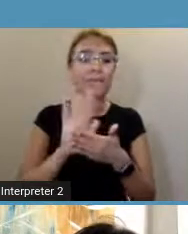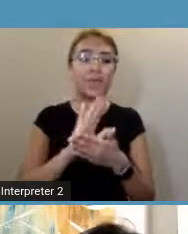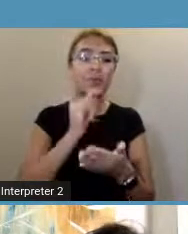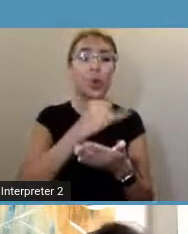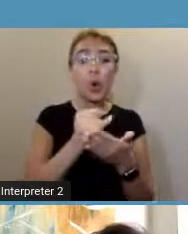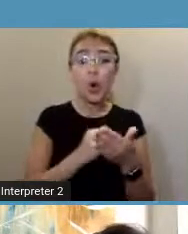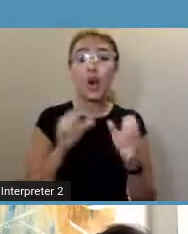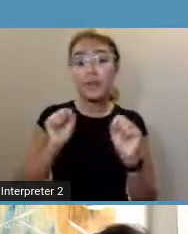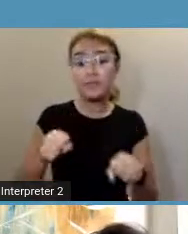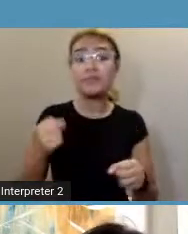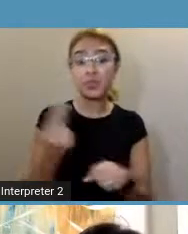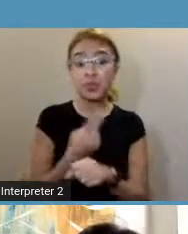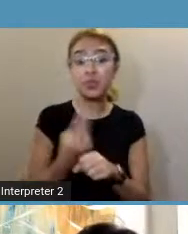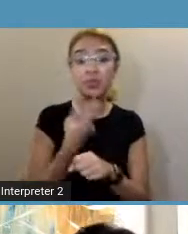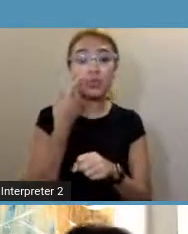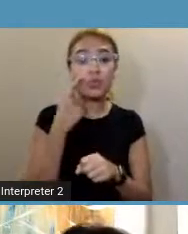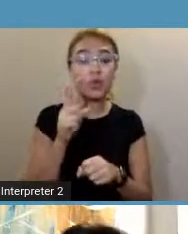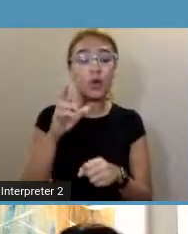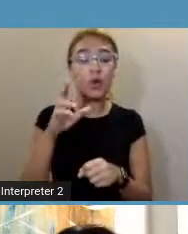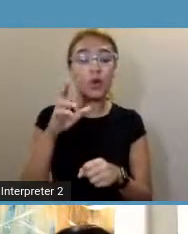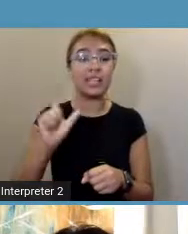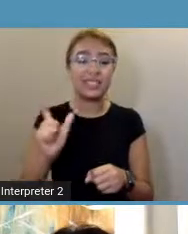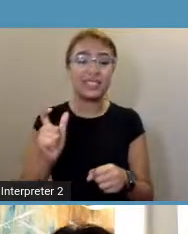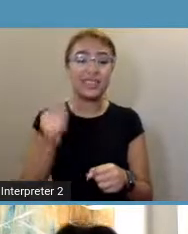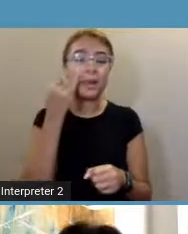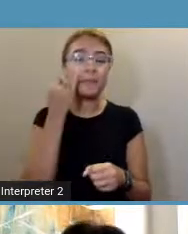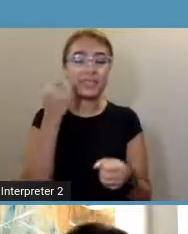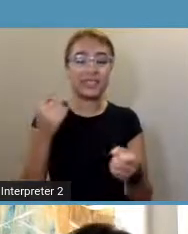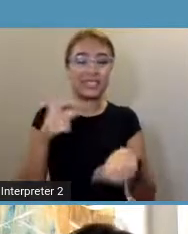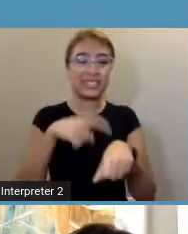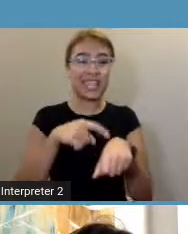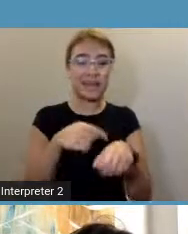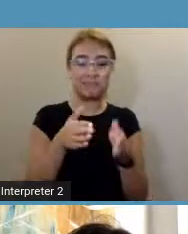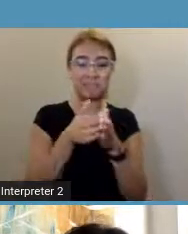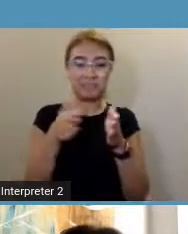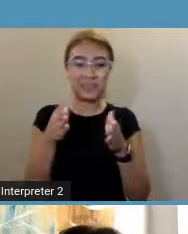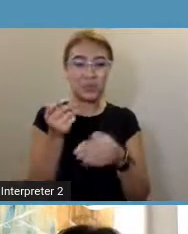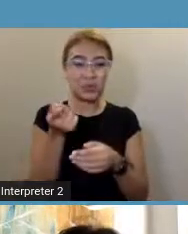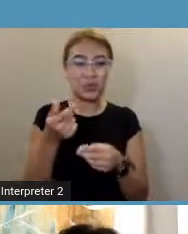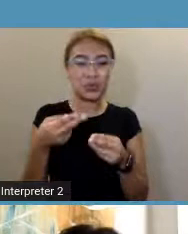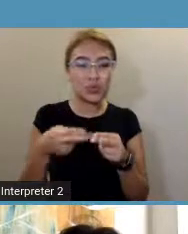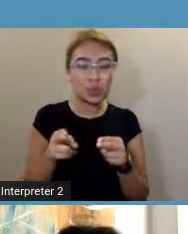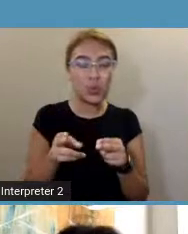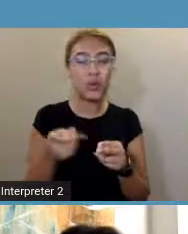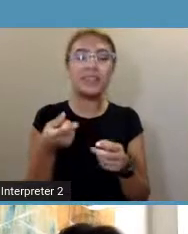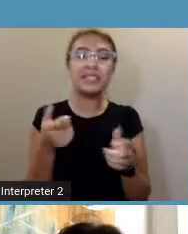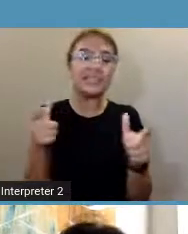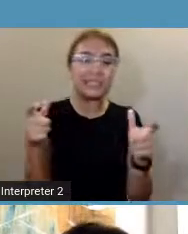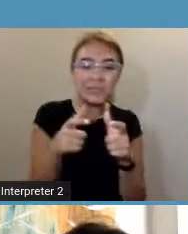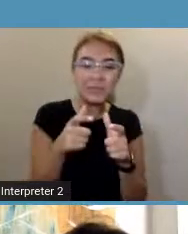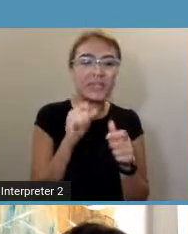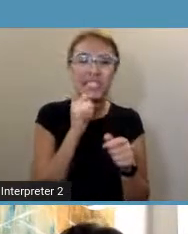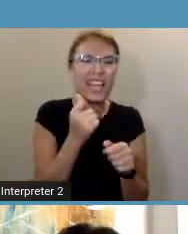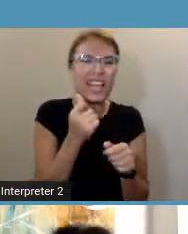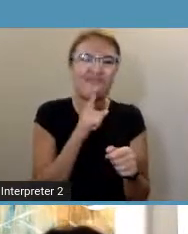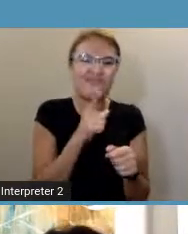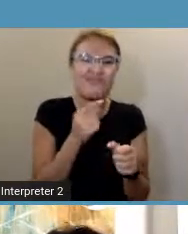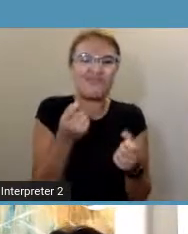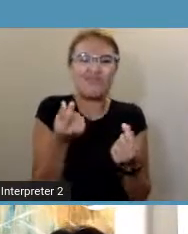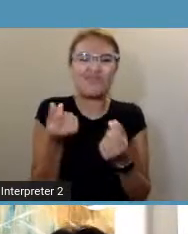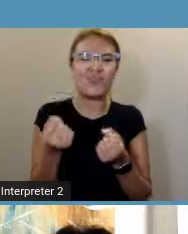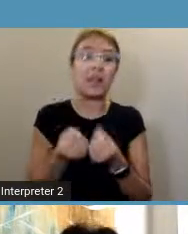time, like the playtime of the object. But it's very limited in what you can do with it. Like you can't customize it. You